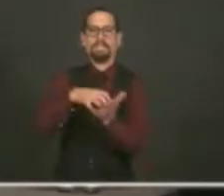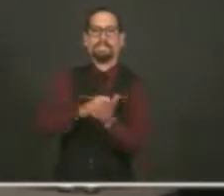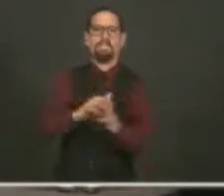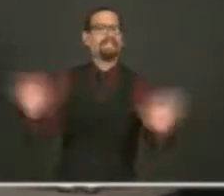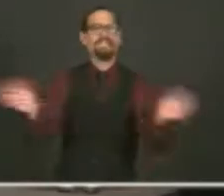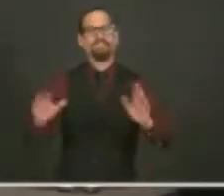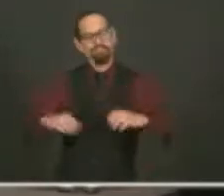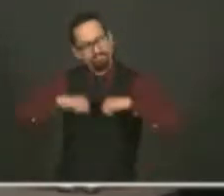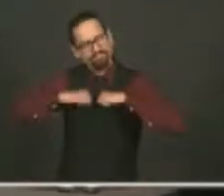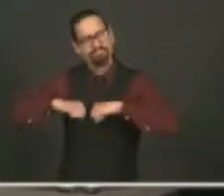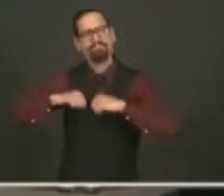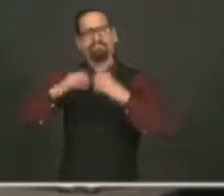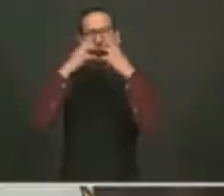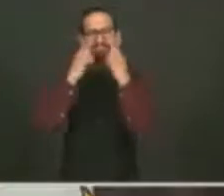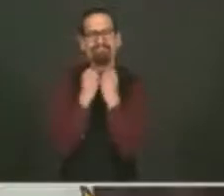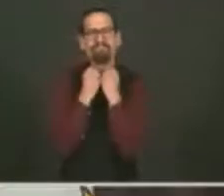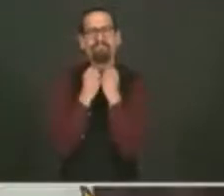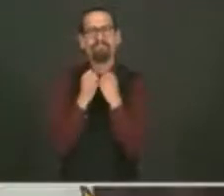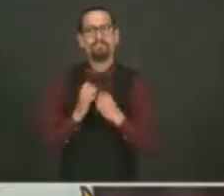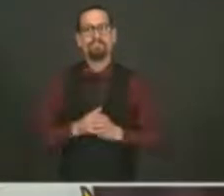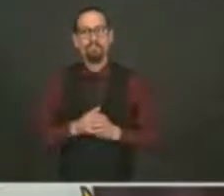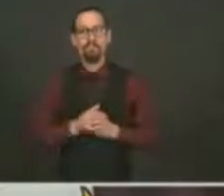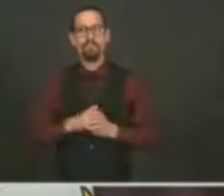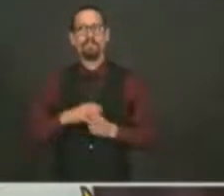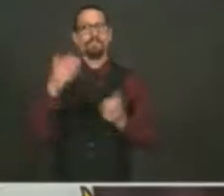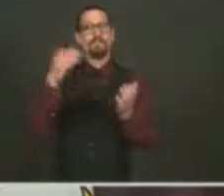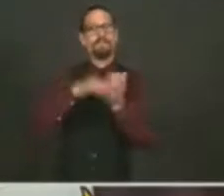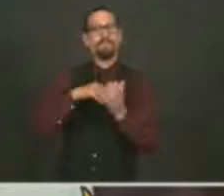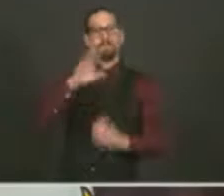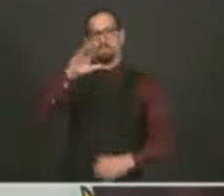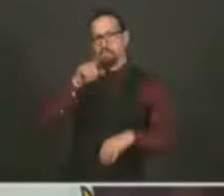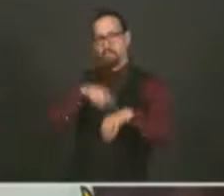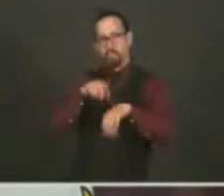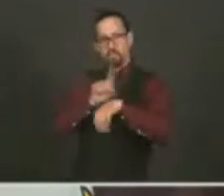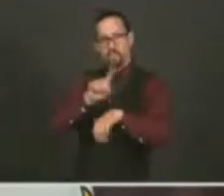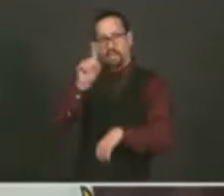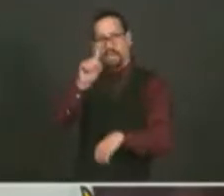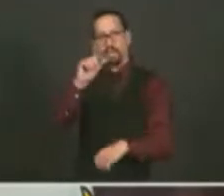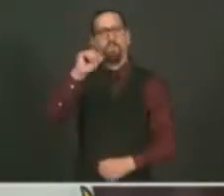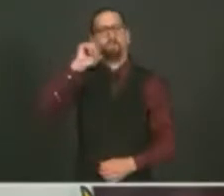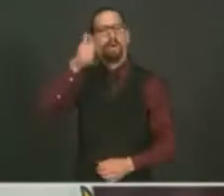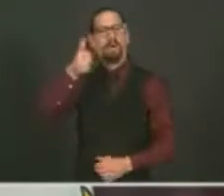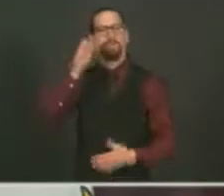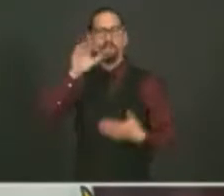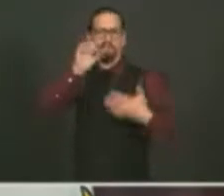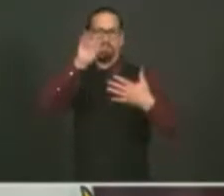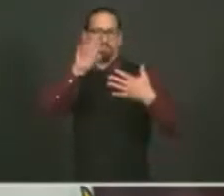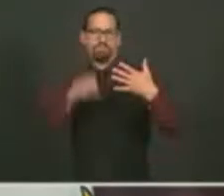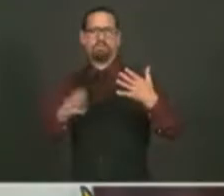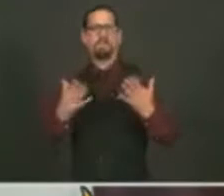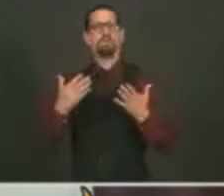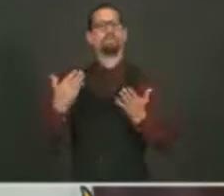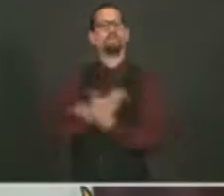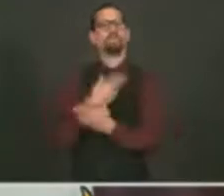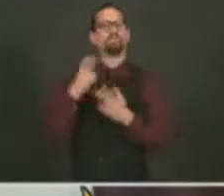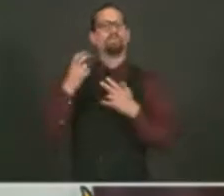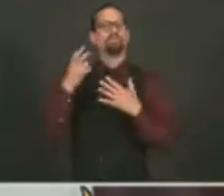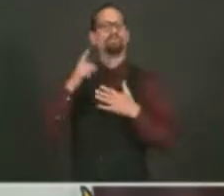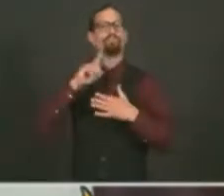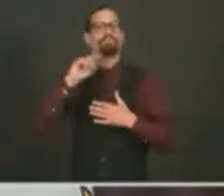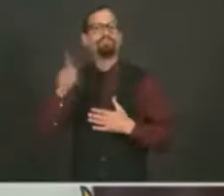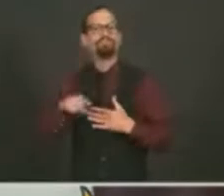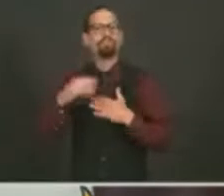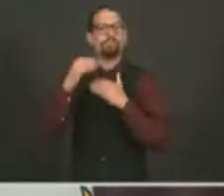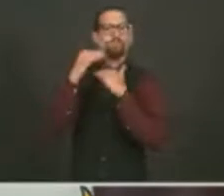new steps that we're going to be taking to reduce the spread of the virus before things get out of control. Not out of